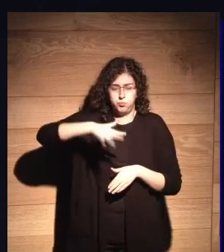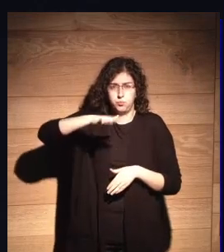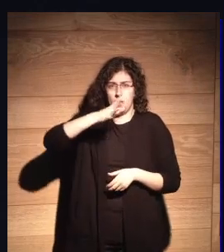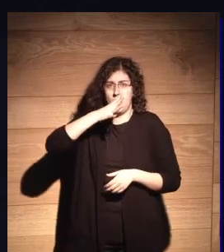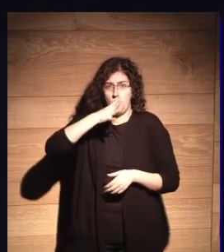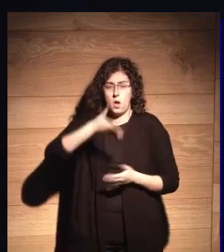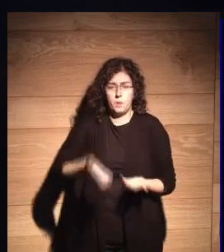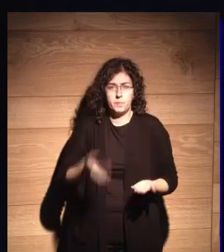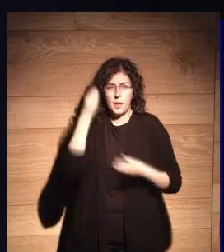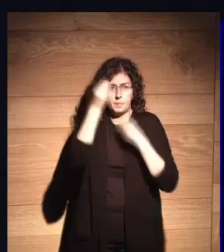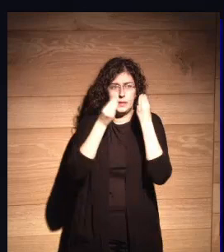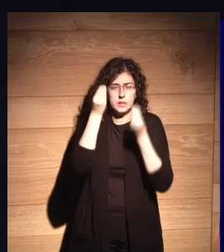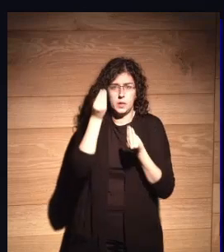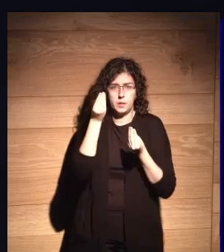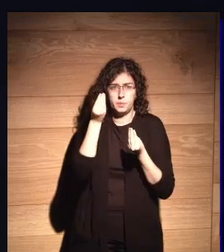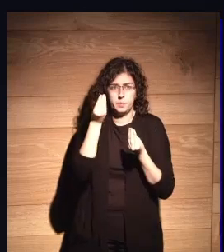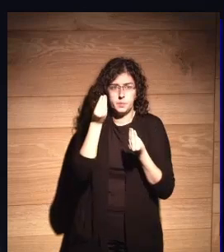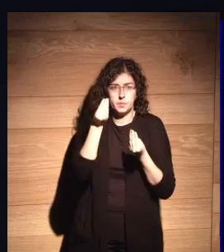you know, the water was so dirty,